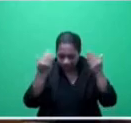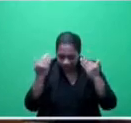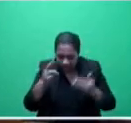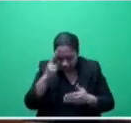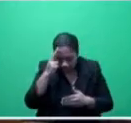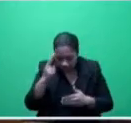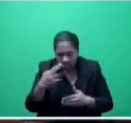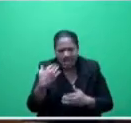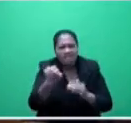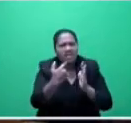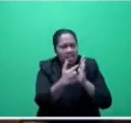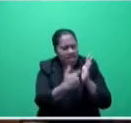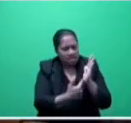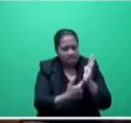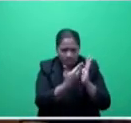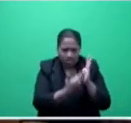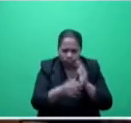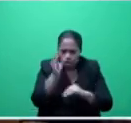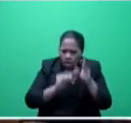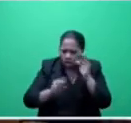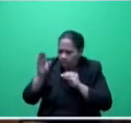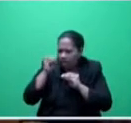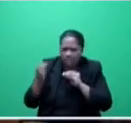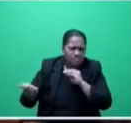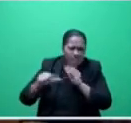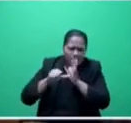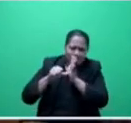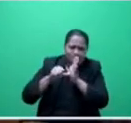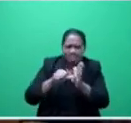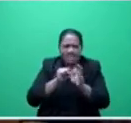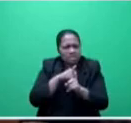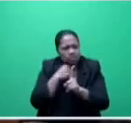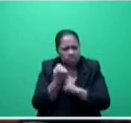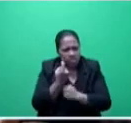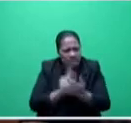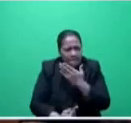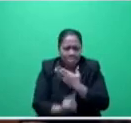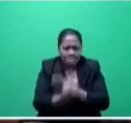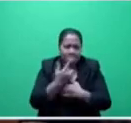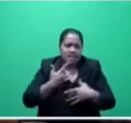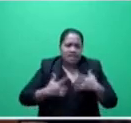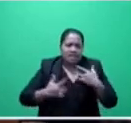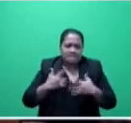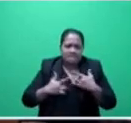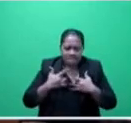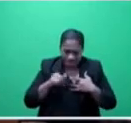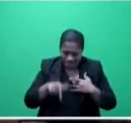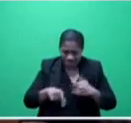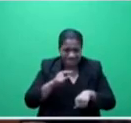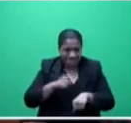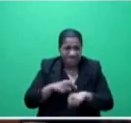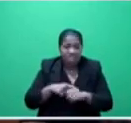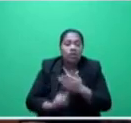always lessons to be learned from any difficult situation that comes in life. This pandemic period